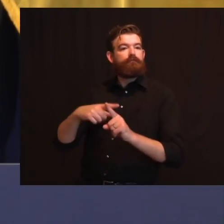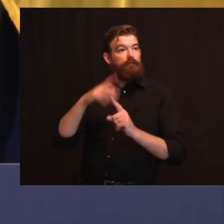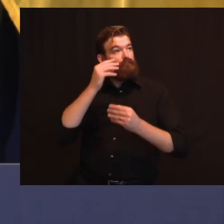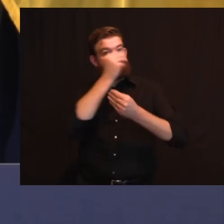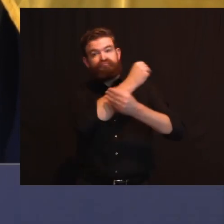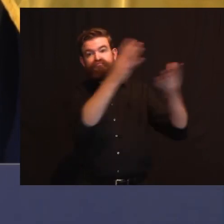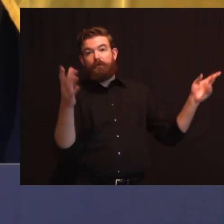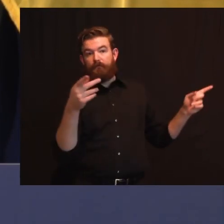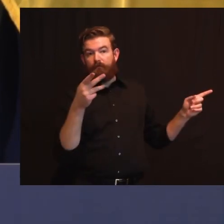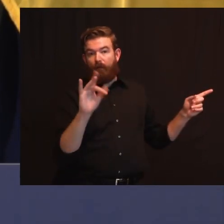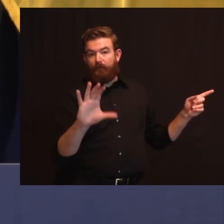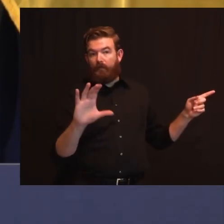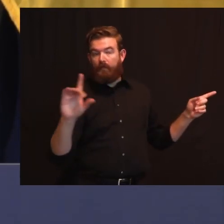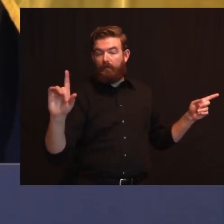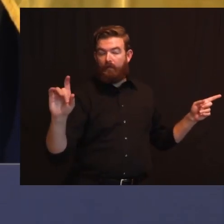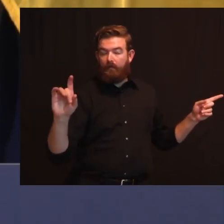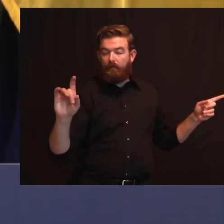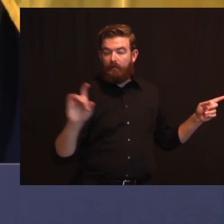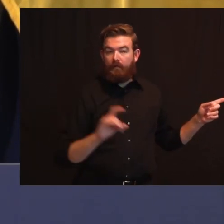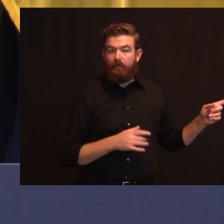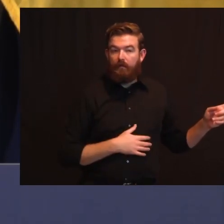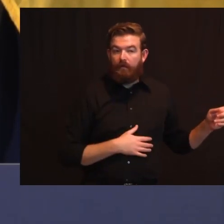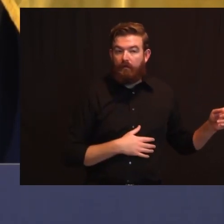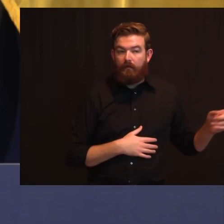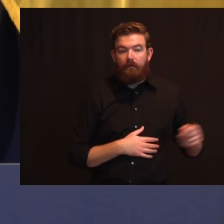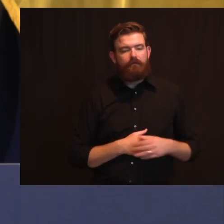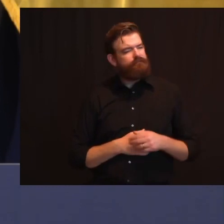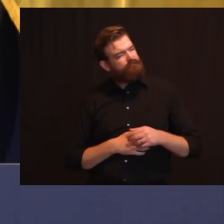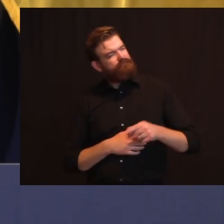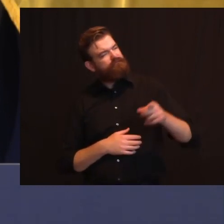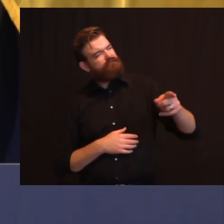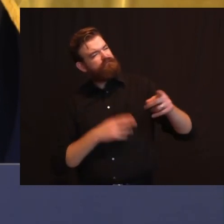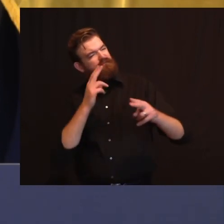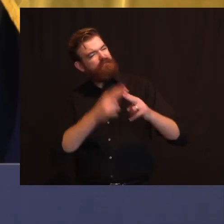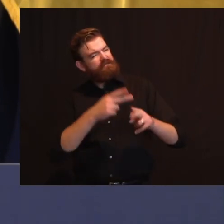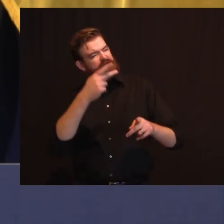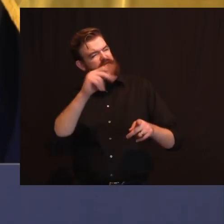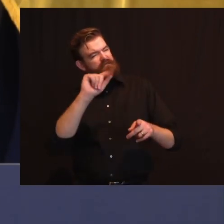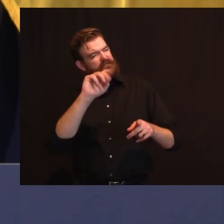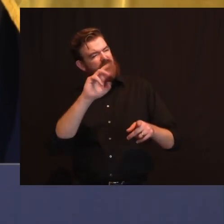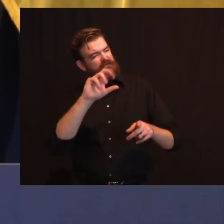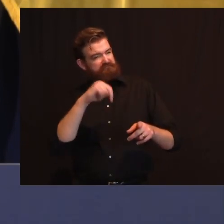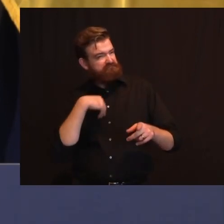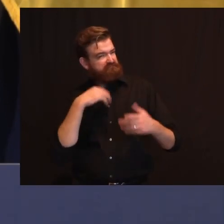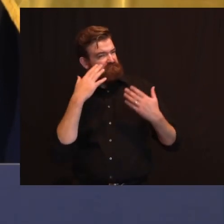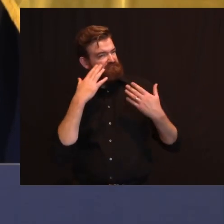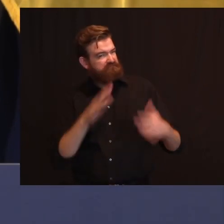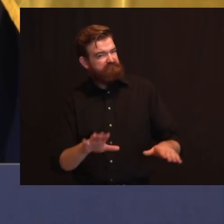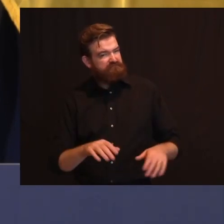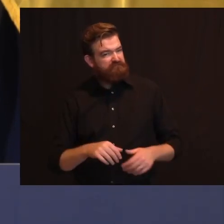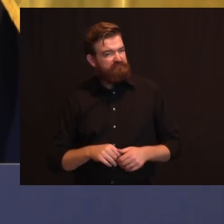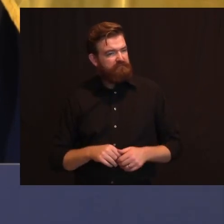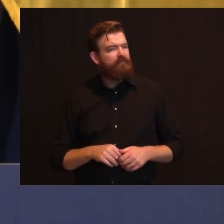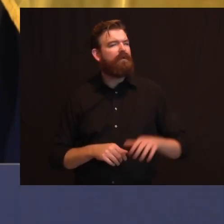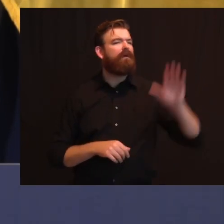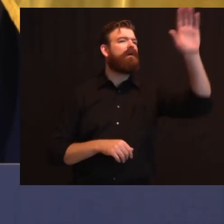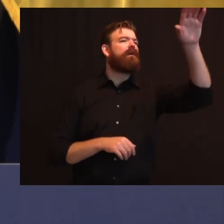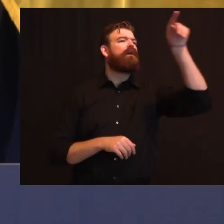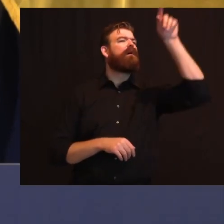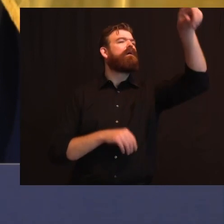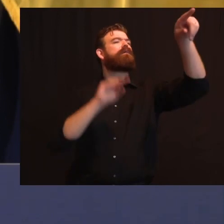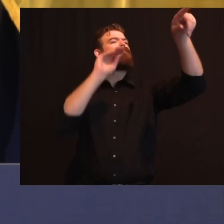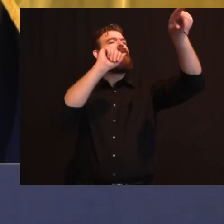I'm not aware of the Patterson situation, unless someone else is. Matt Platkin is with us. So if we, with your blessing, would like to